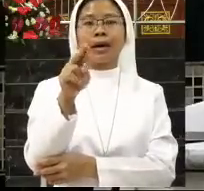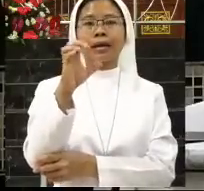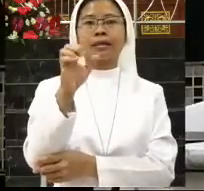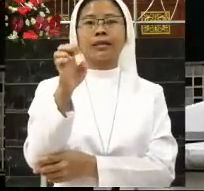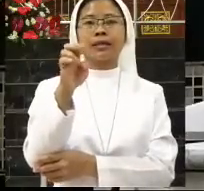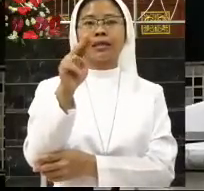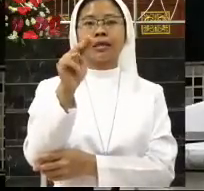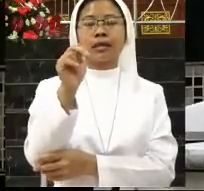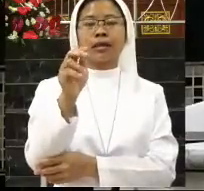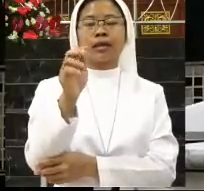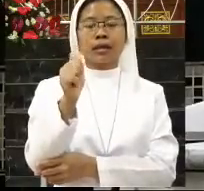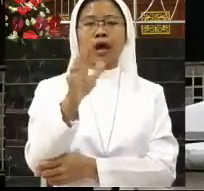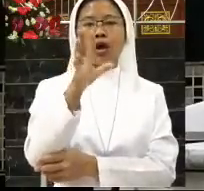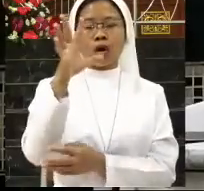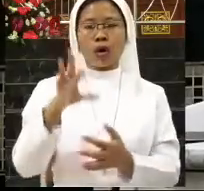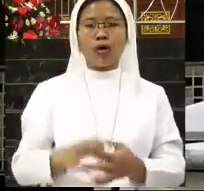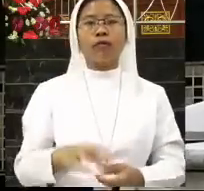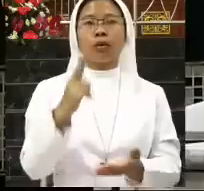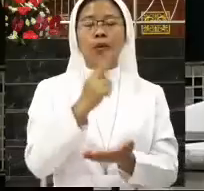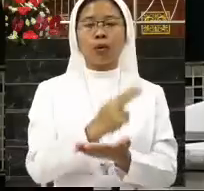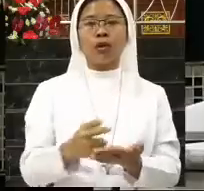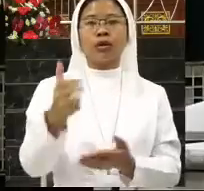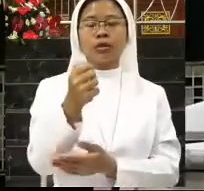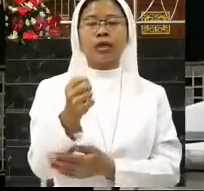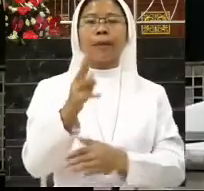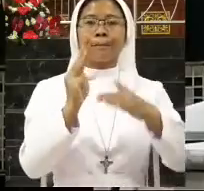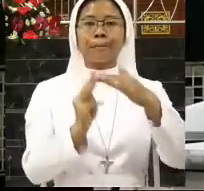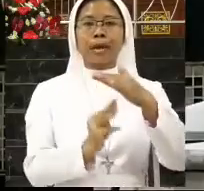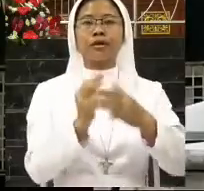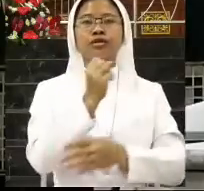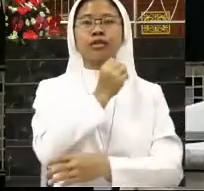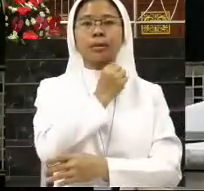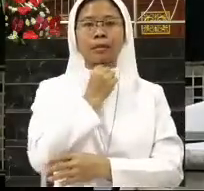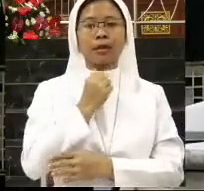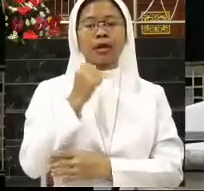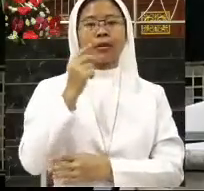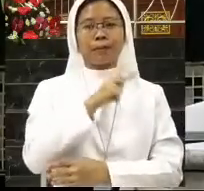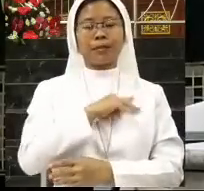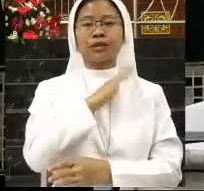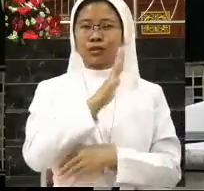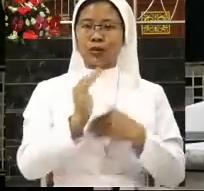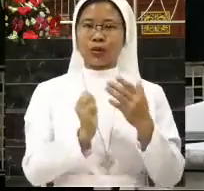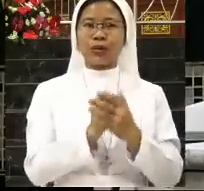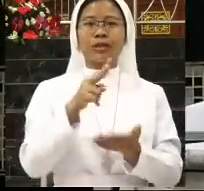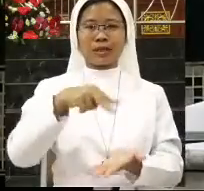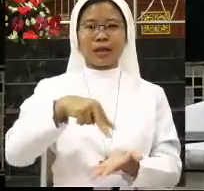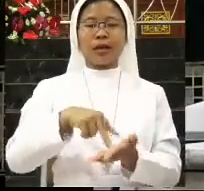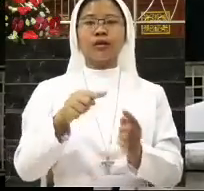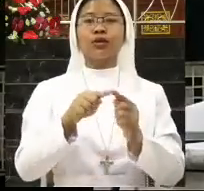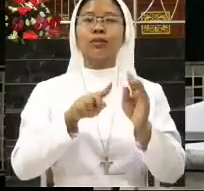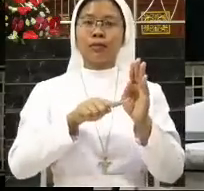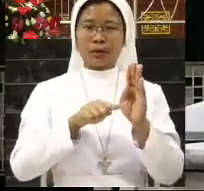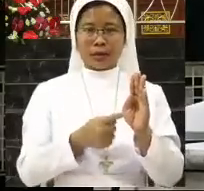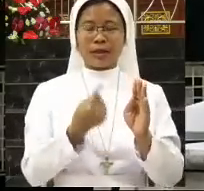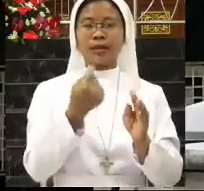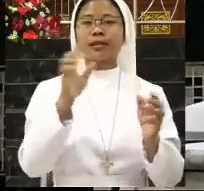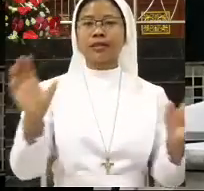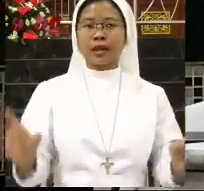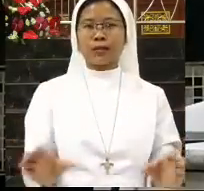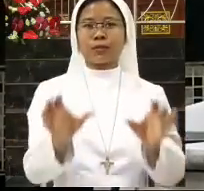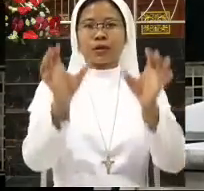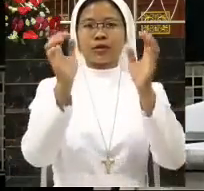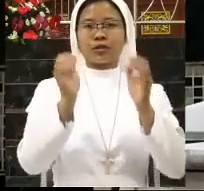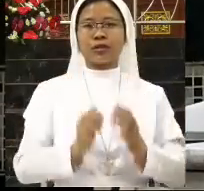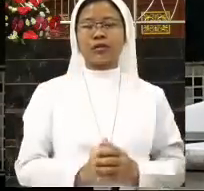Formator, Holy Rosary Minor Seminary. Please all stand to begin our celebration.